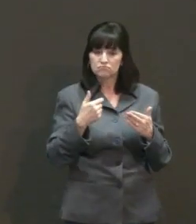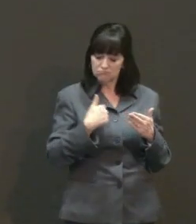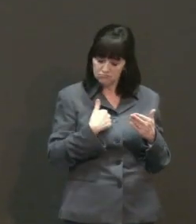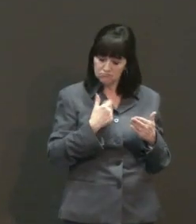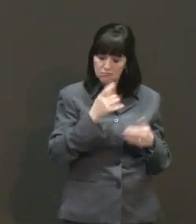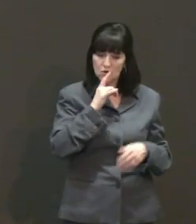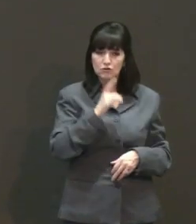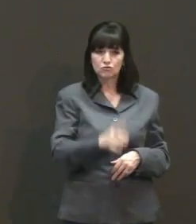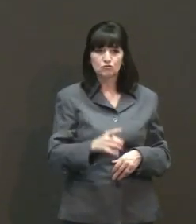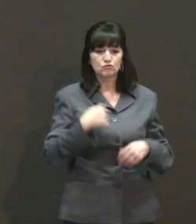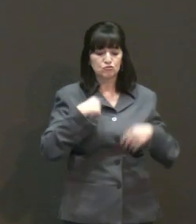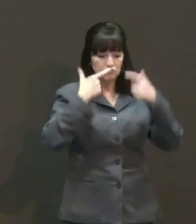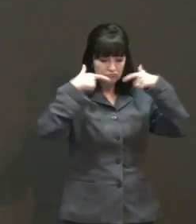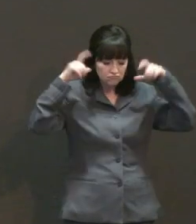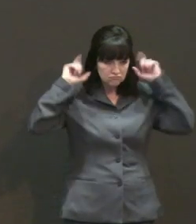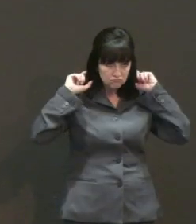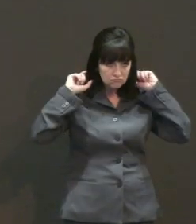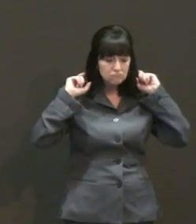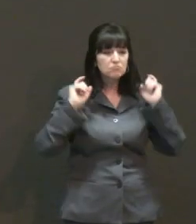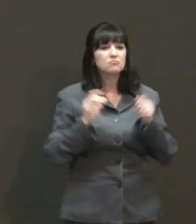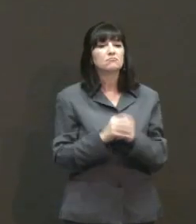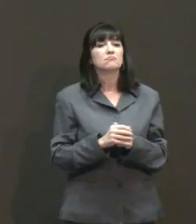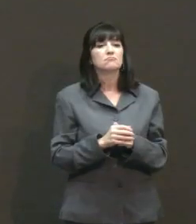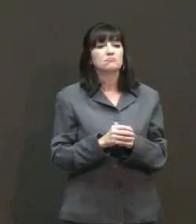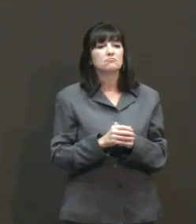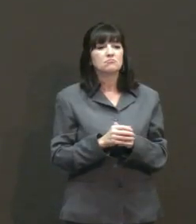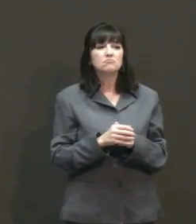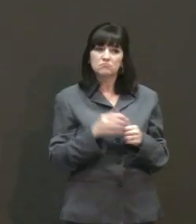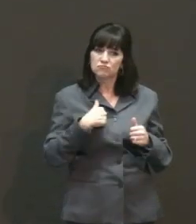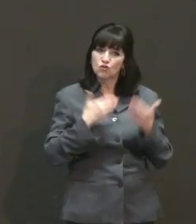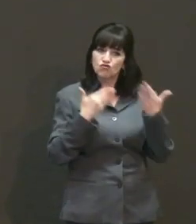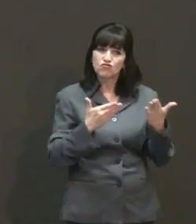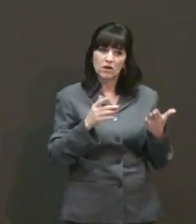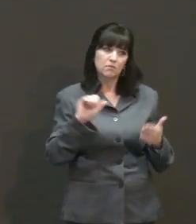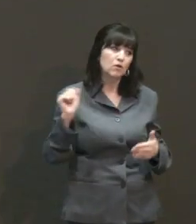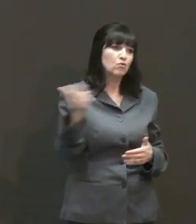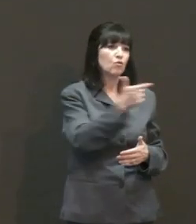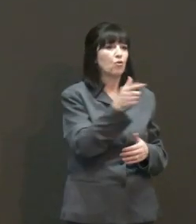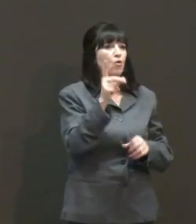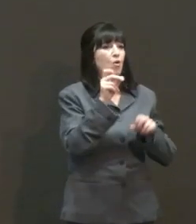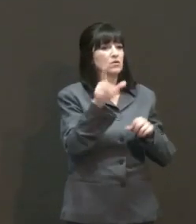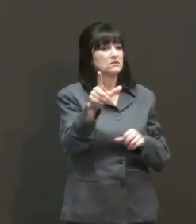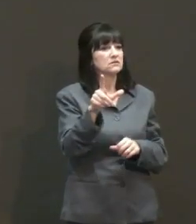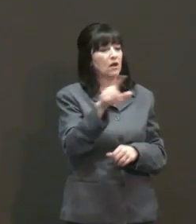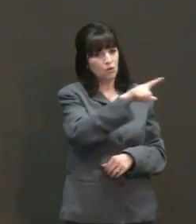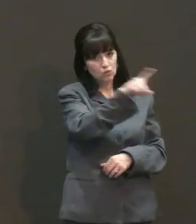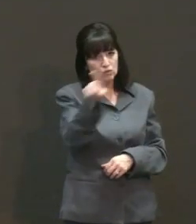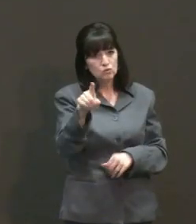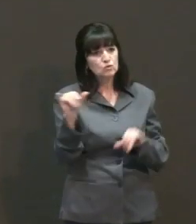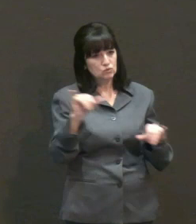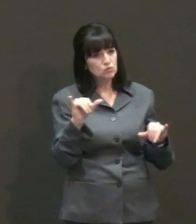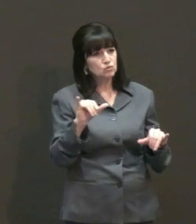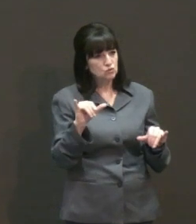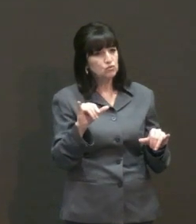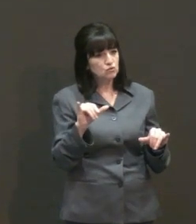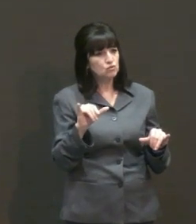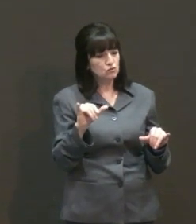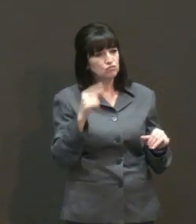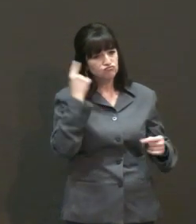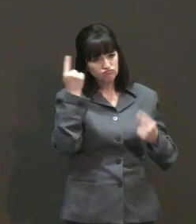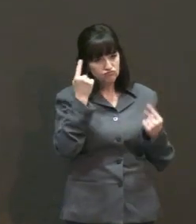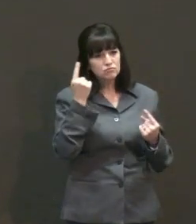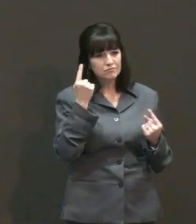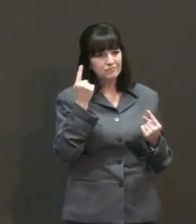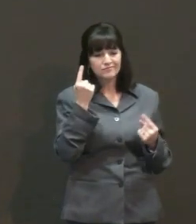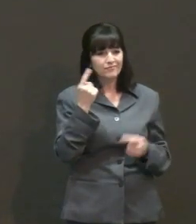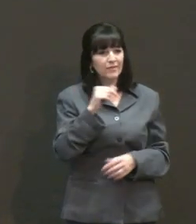make sure that I put this on, as we're recommending all of the Delaware citizens to do, but to do it thoughtfully. We're not saying go out and get